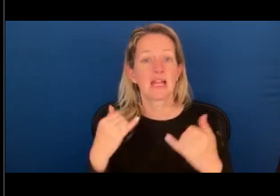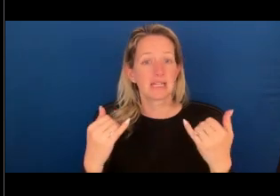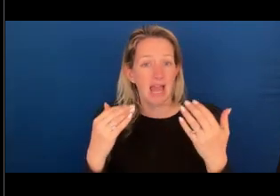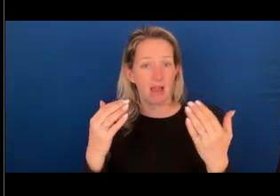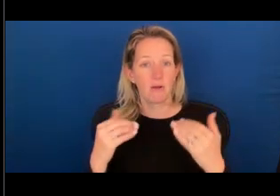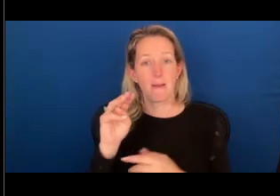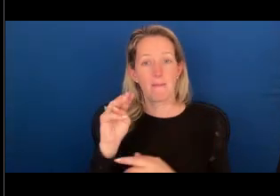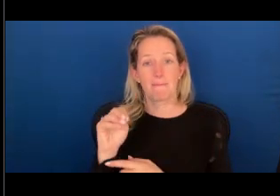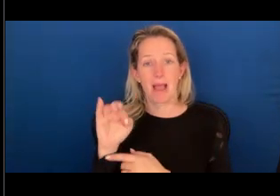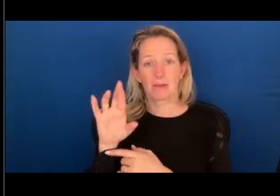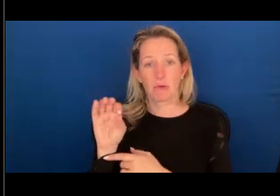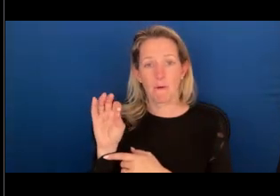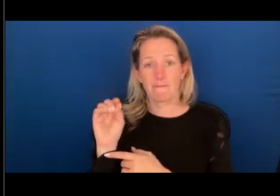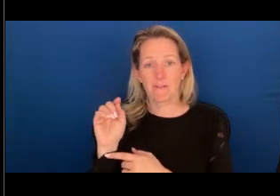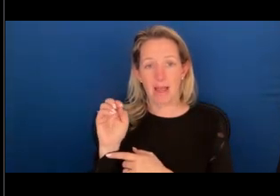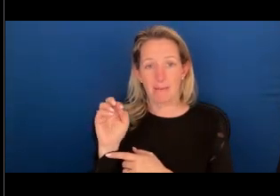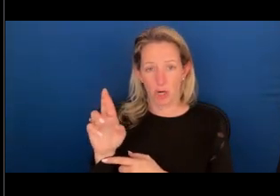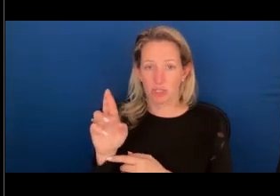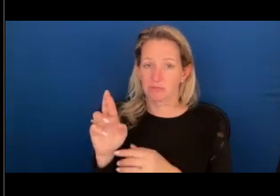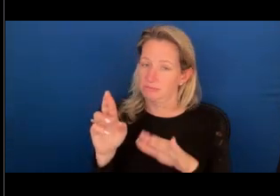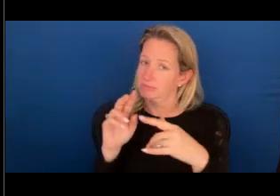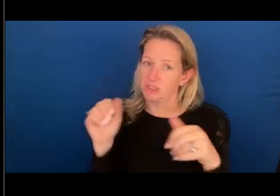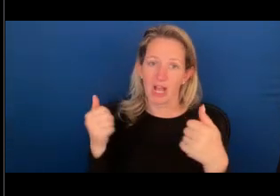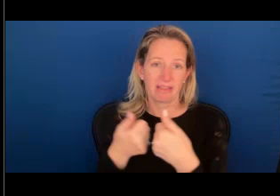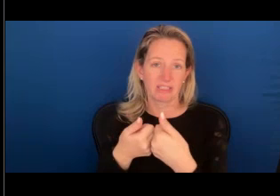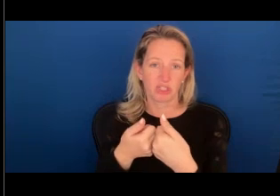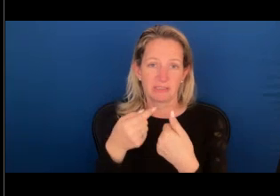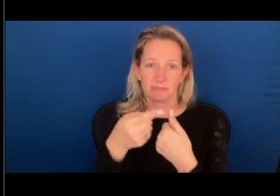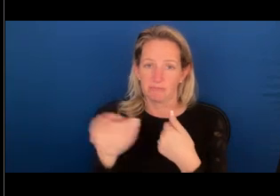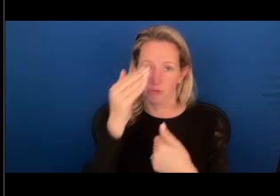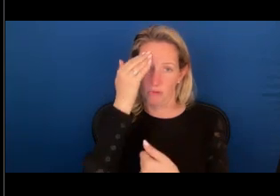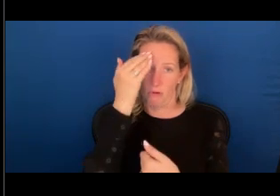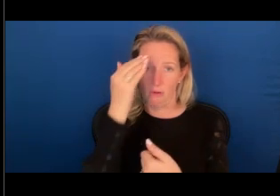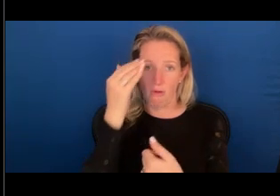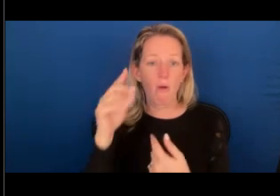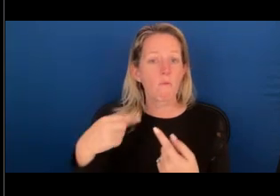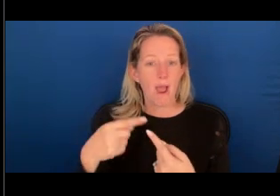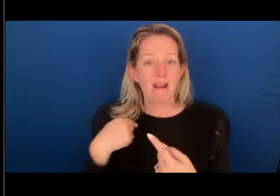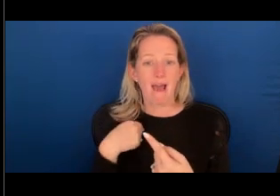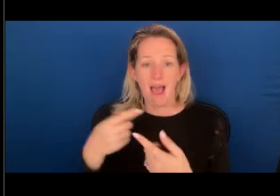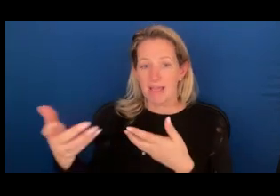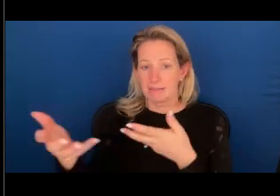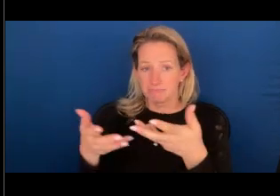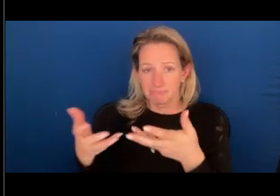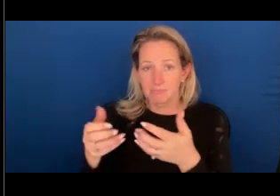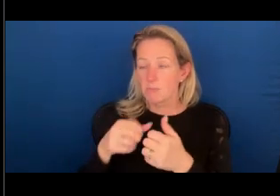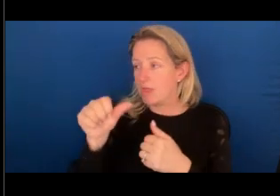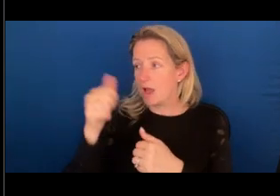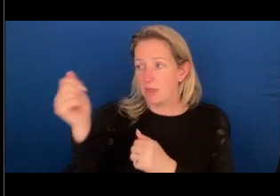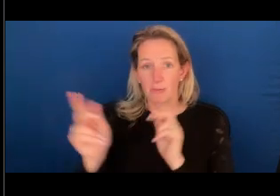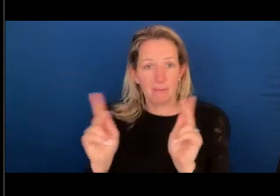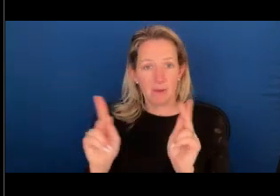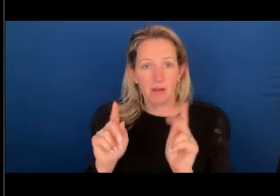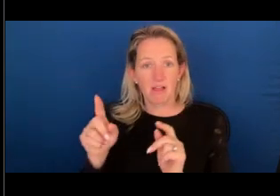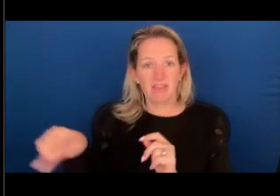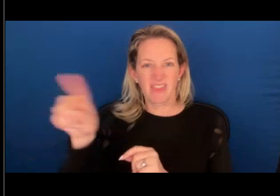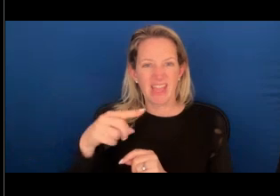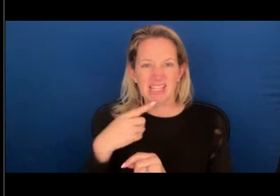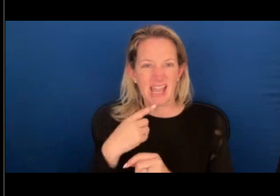really challenging, as most of you know. When I interact with other people, some people say that, oh, I do not make any kind